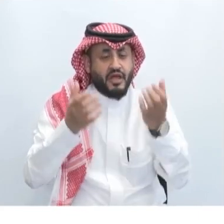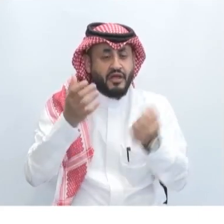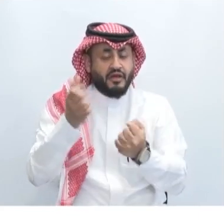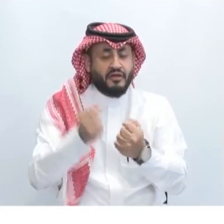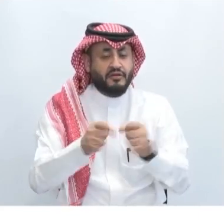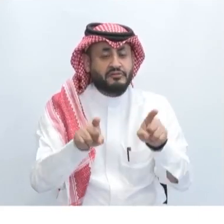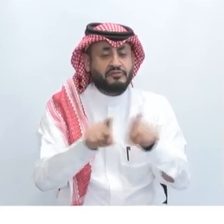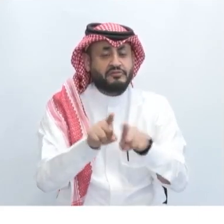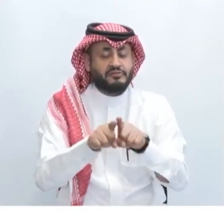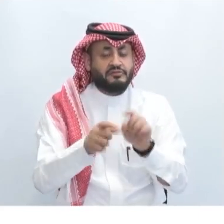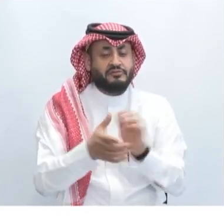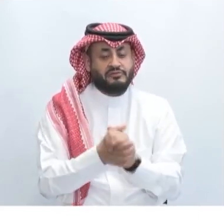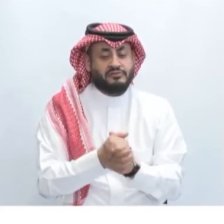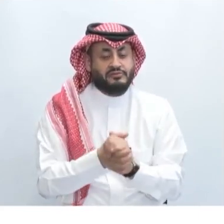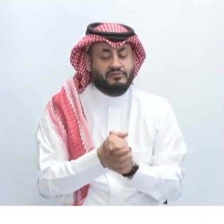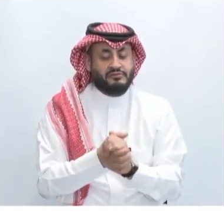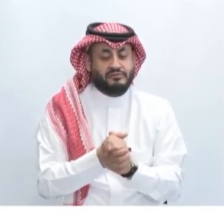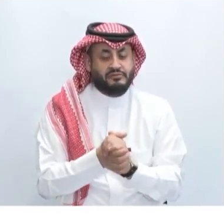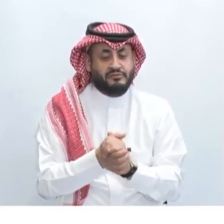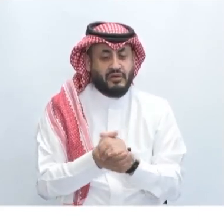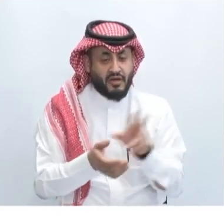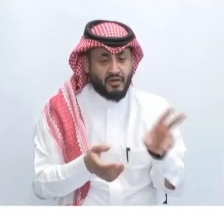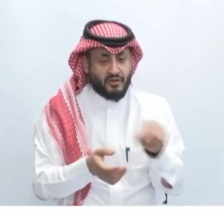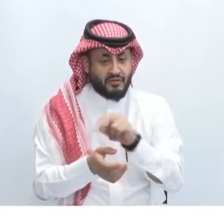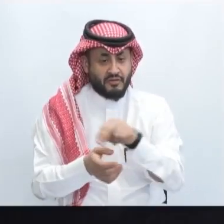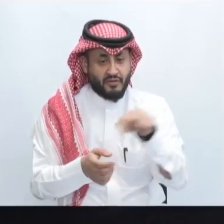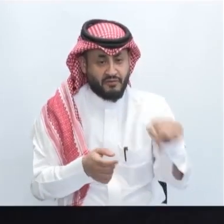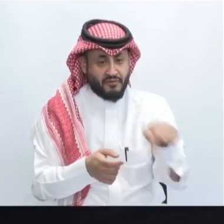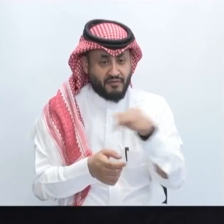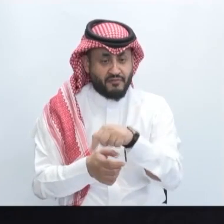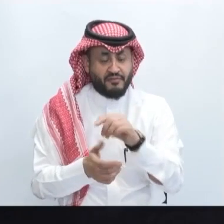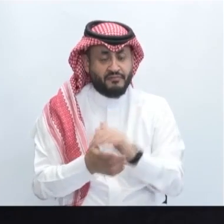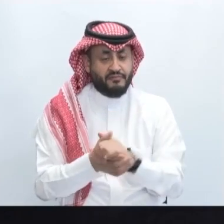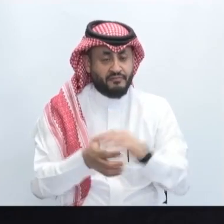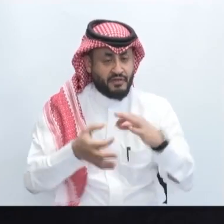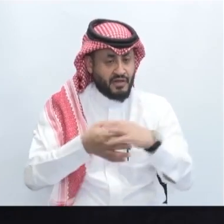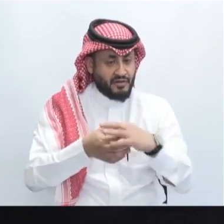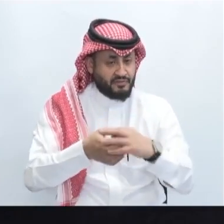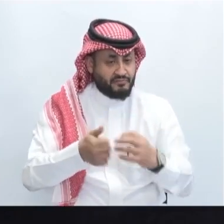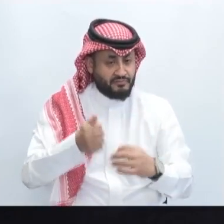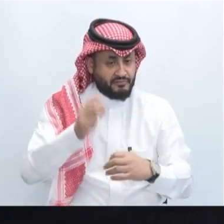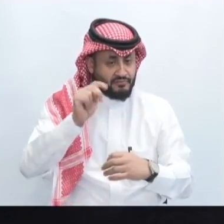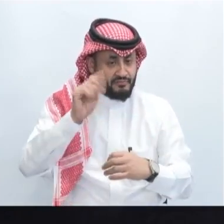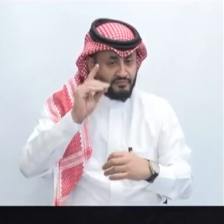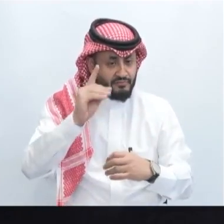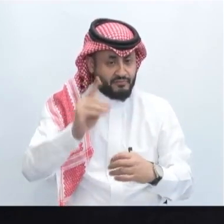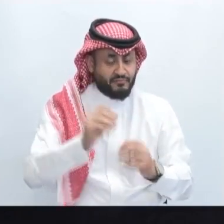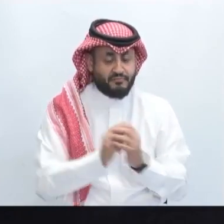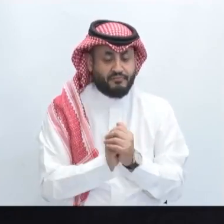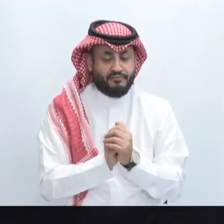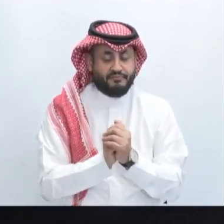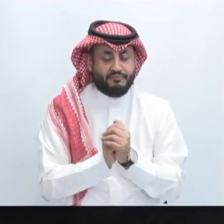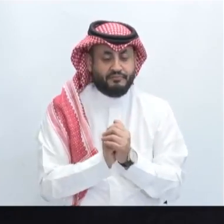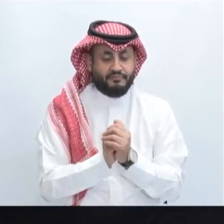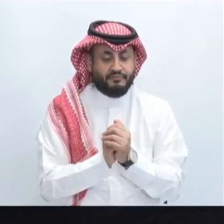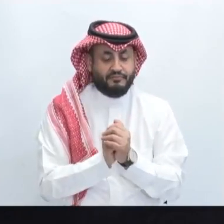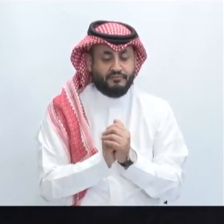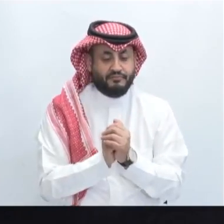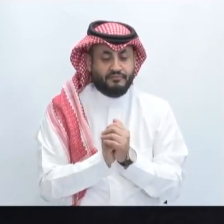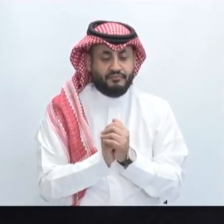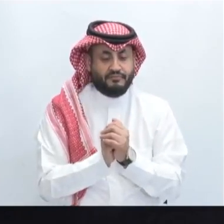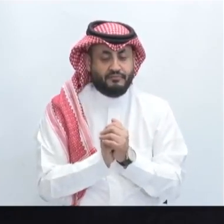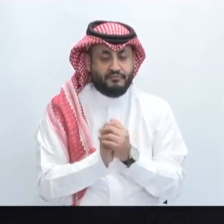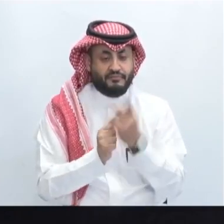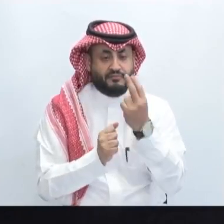cookies and milk. I have cookies and milk.